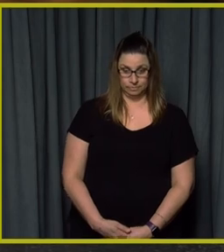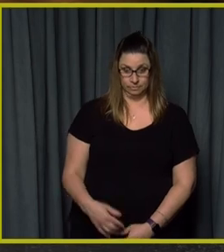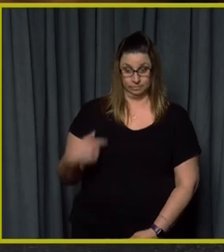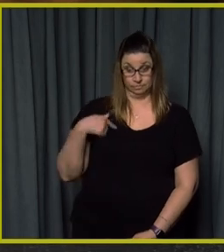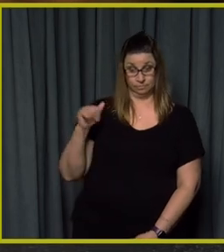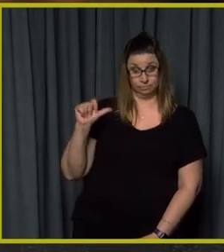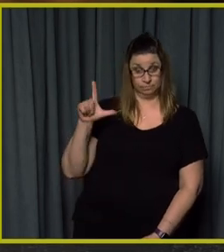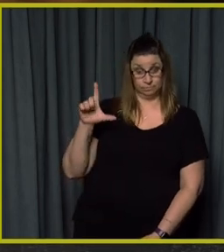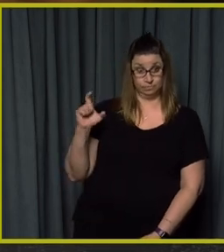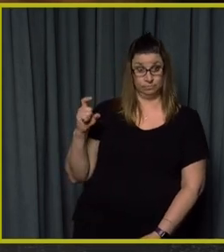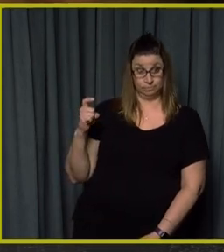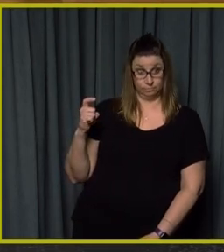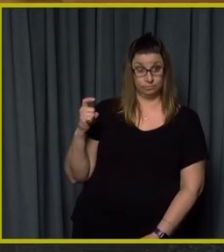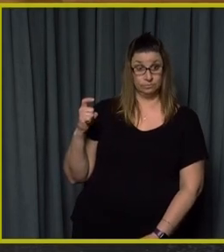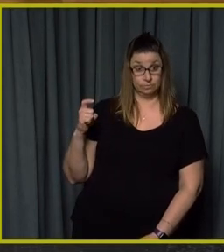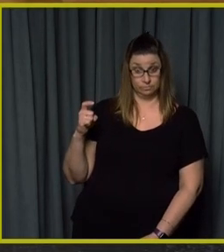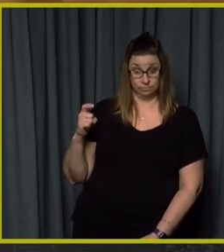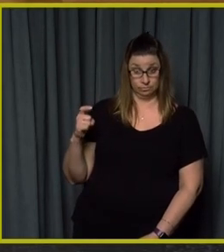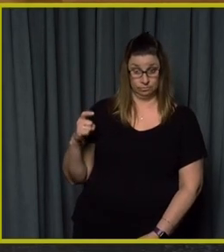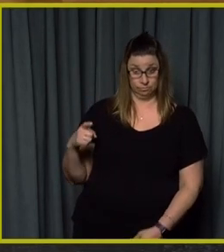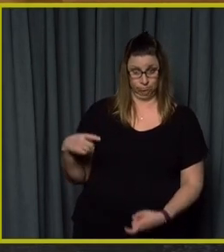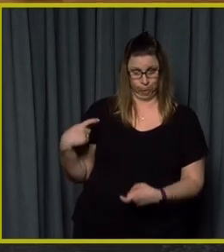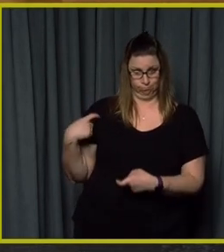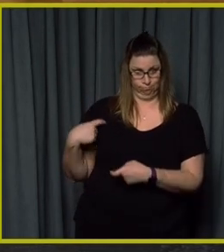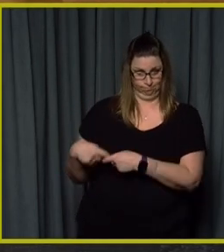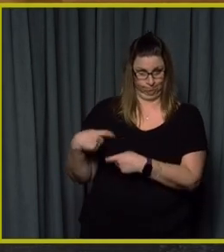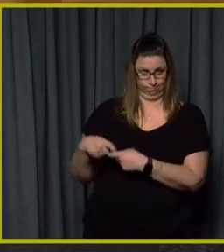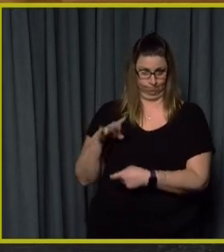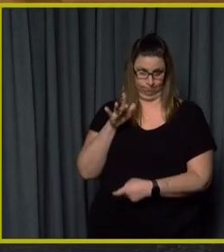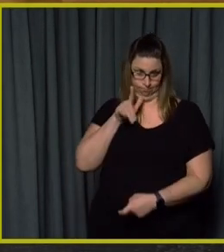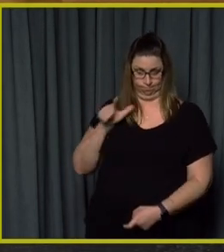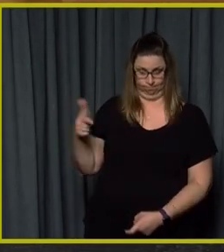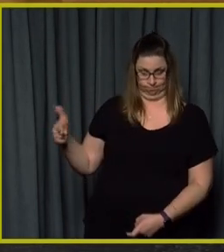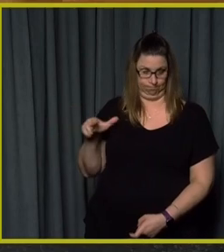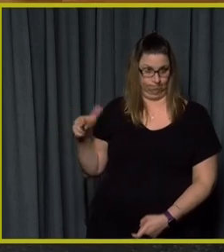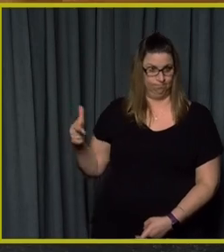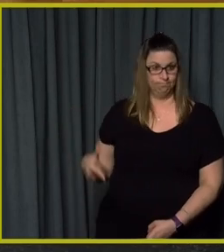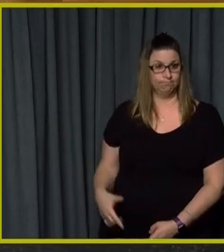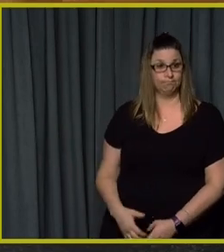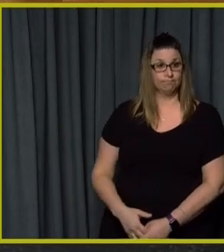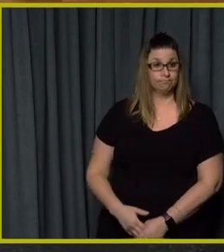y soy de Guatemala. I'm Alex, I'm from Guatemala.